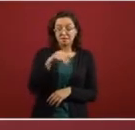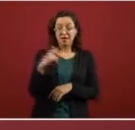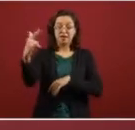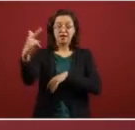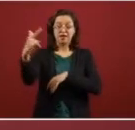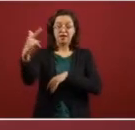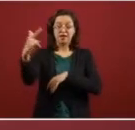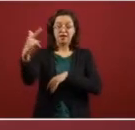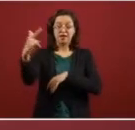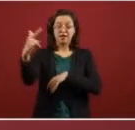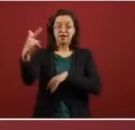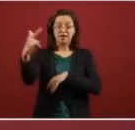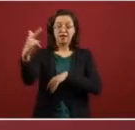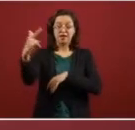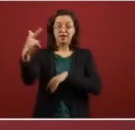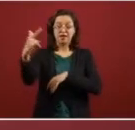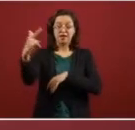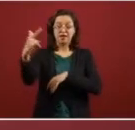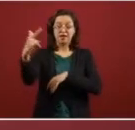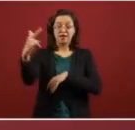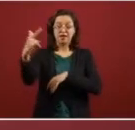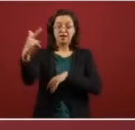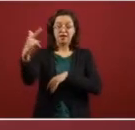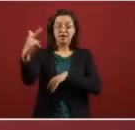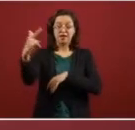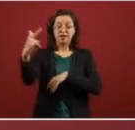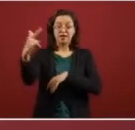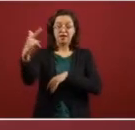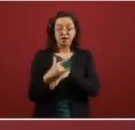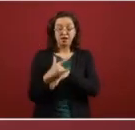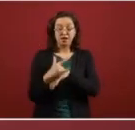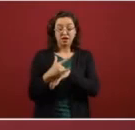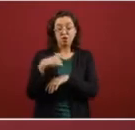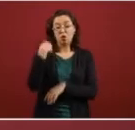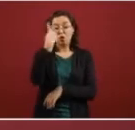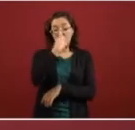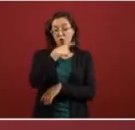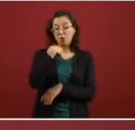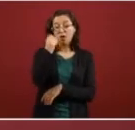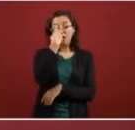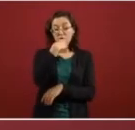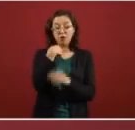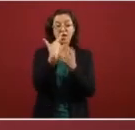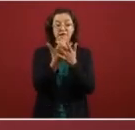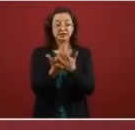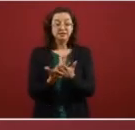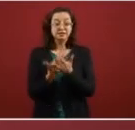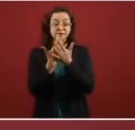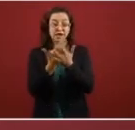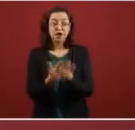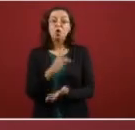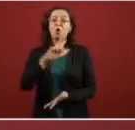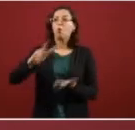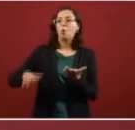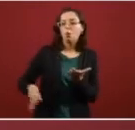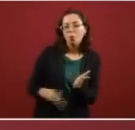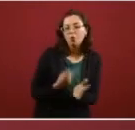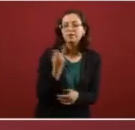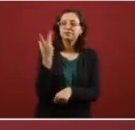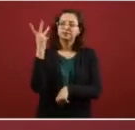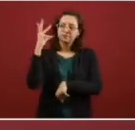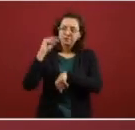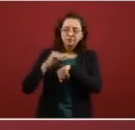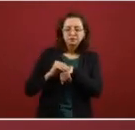varias horas. And there in Lima, we waited several hours. Para poder conseguir la autorización que